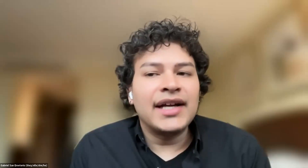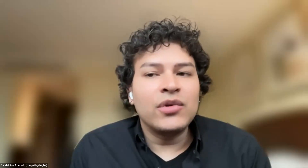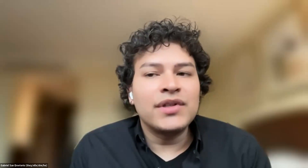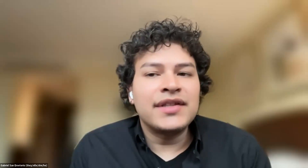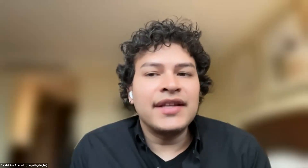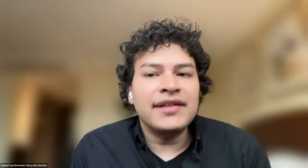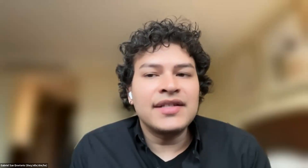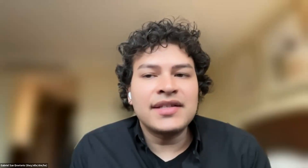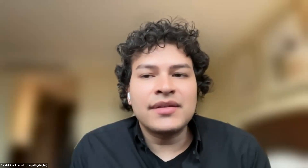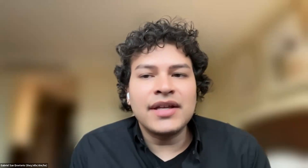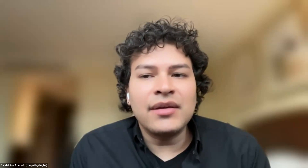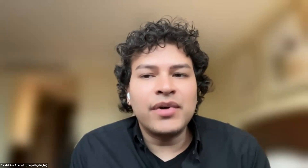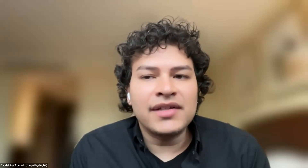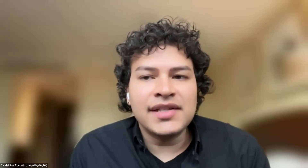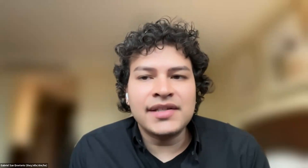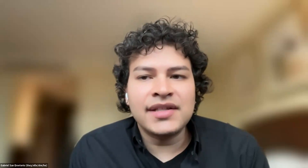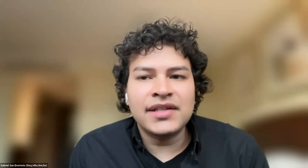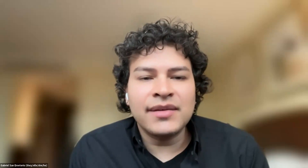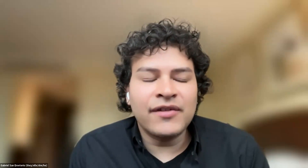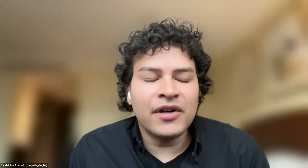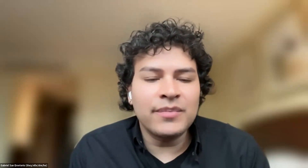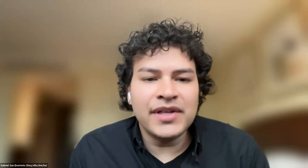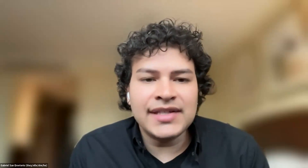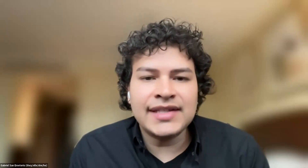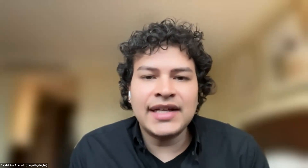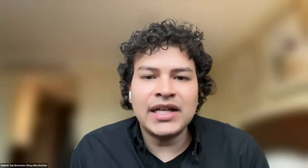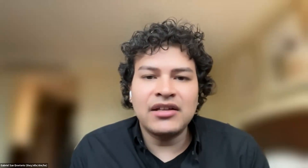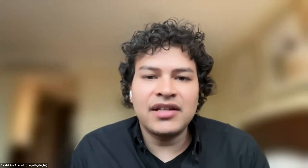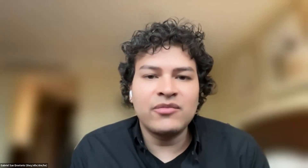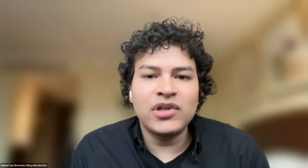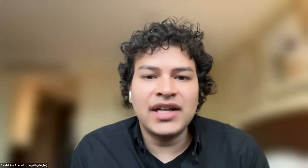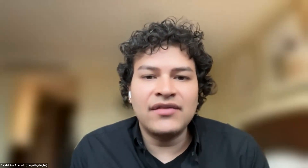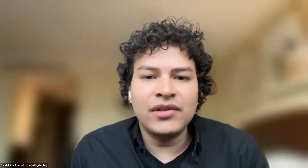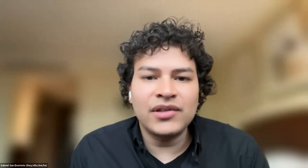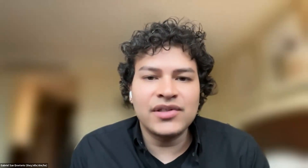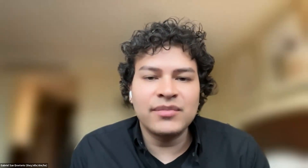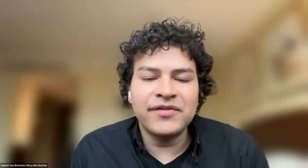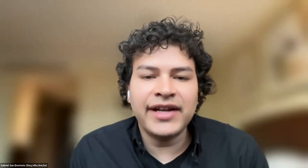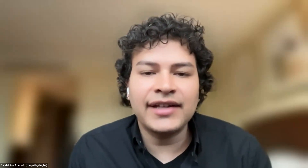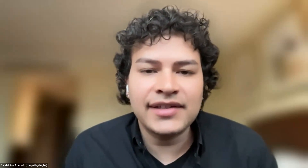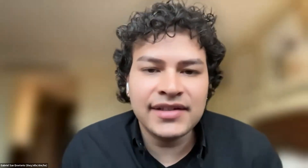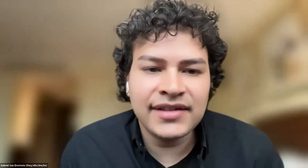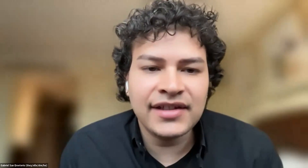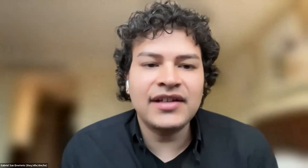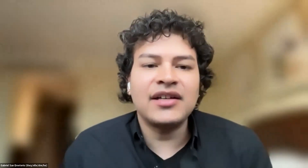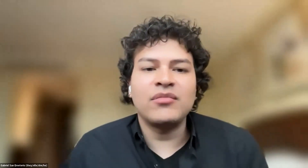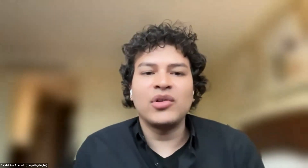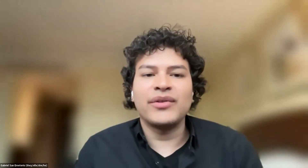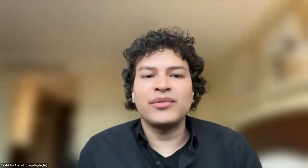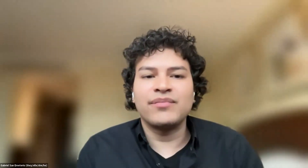know, but I would think since Mpox is a type of herpes, that it would have long-term